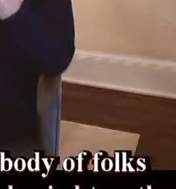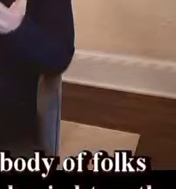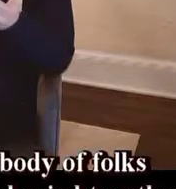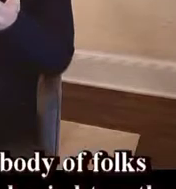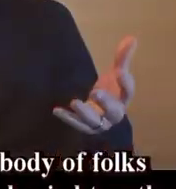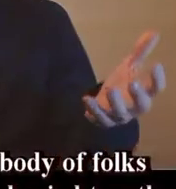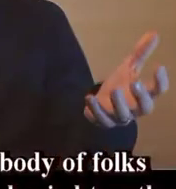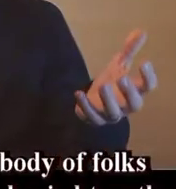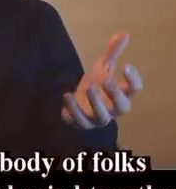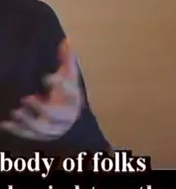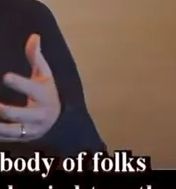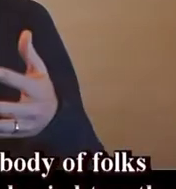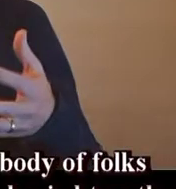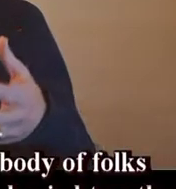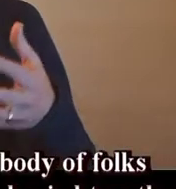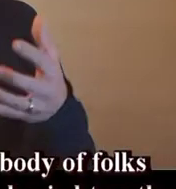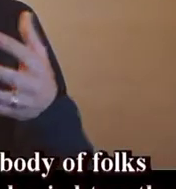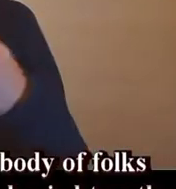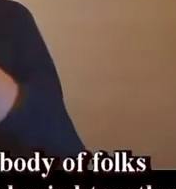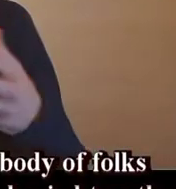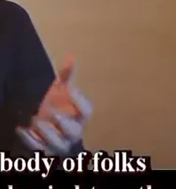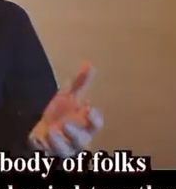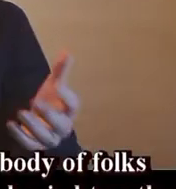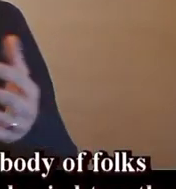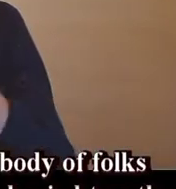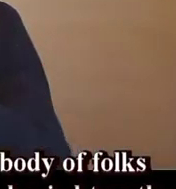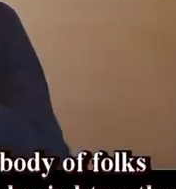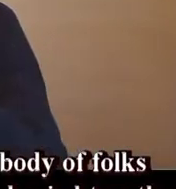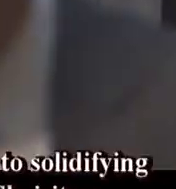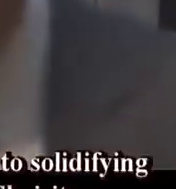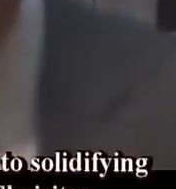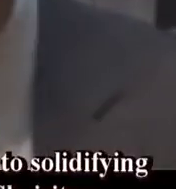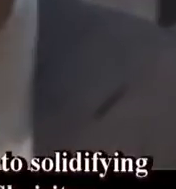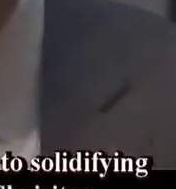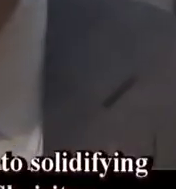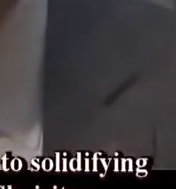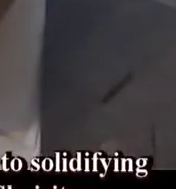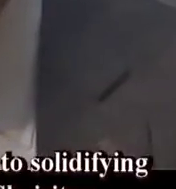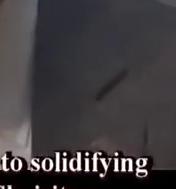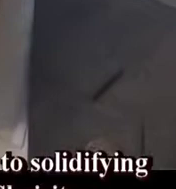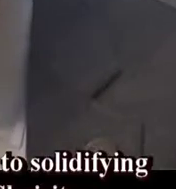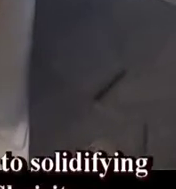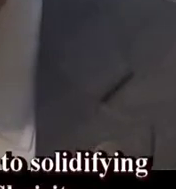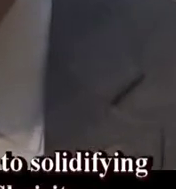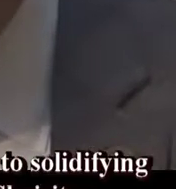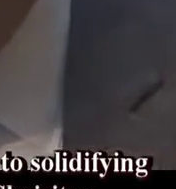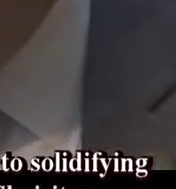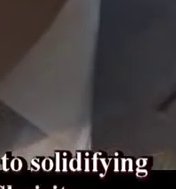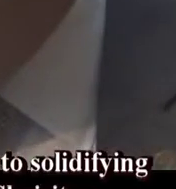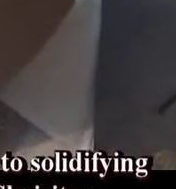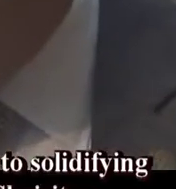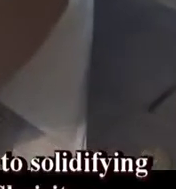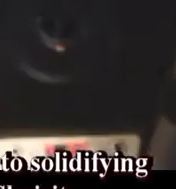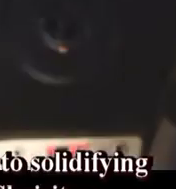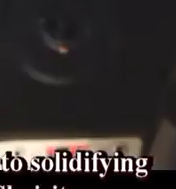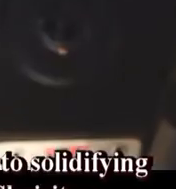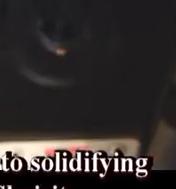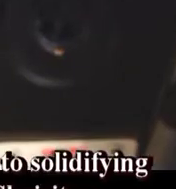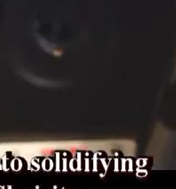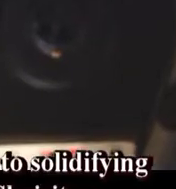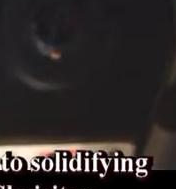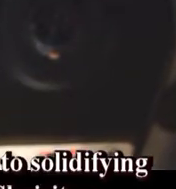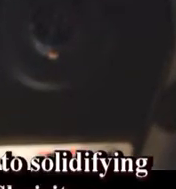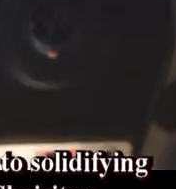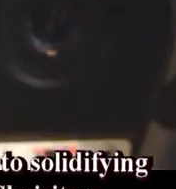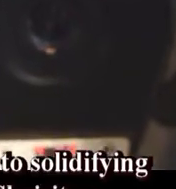community, a body of folks who lifted each other up and laughed and cried together. And that really put me on a